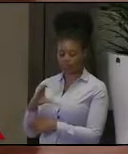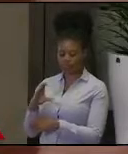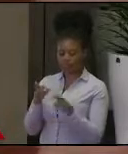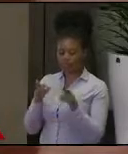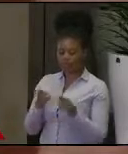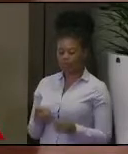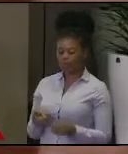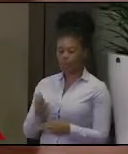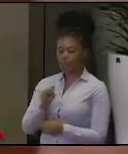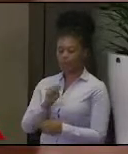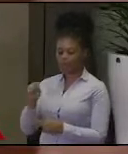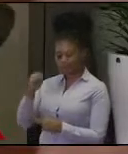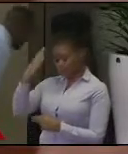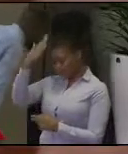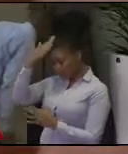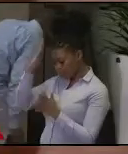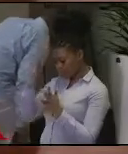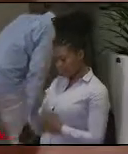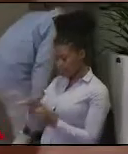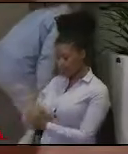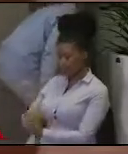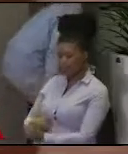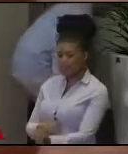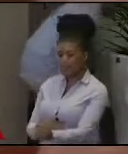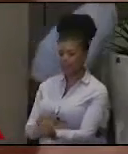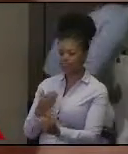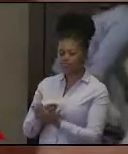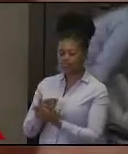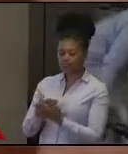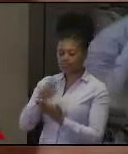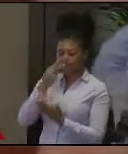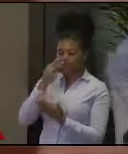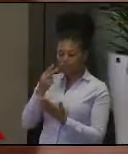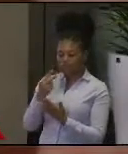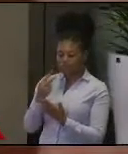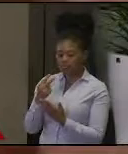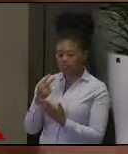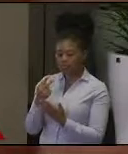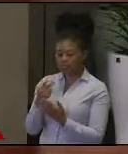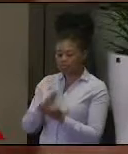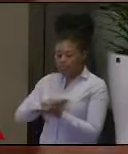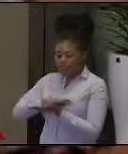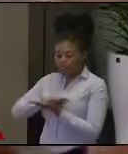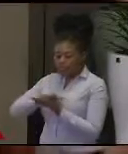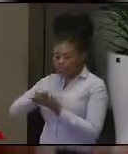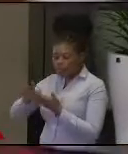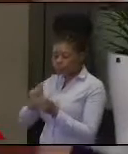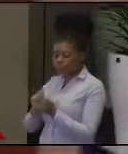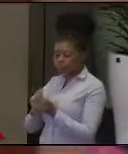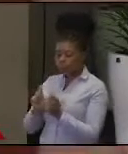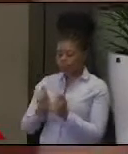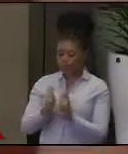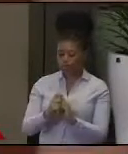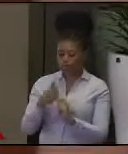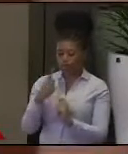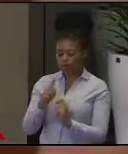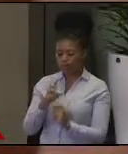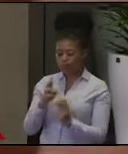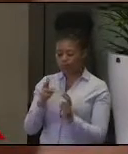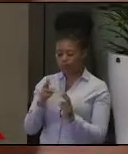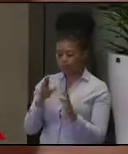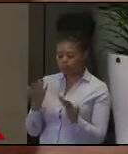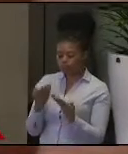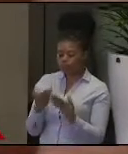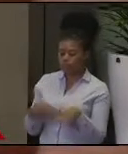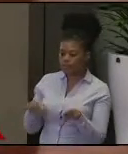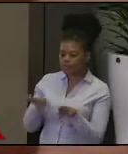human settlement graduate strategy that will see the smooth transition of human settlement students from classroom to